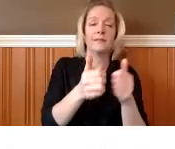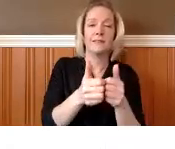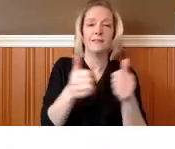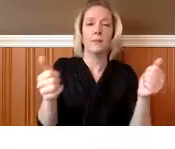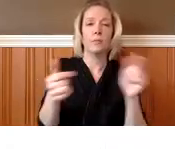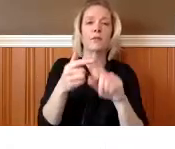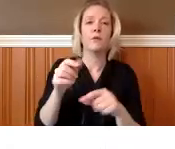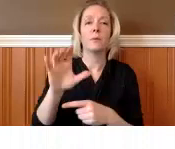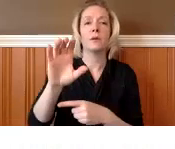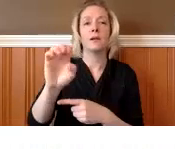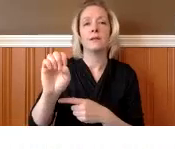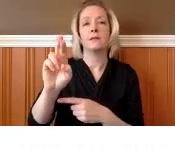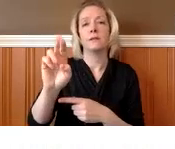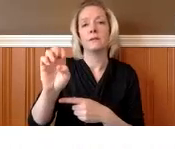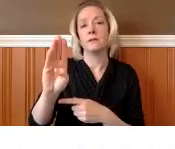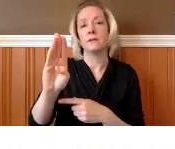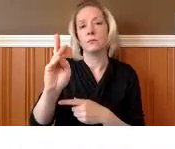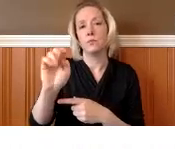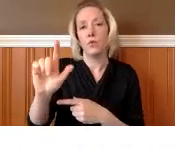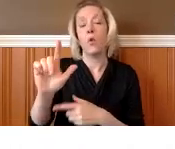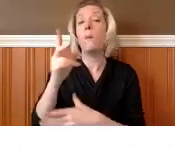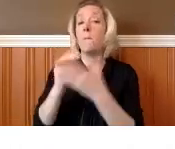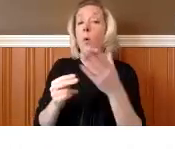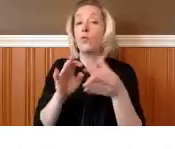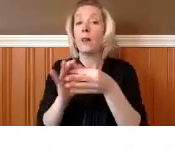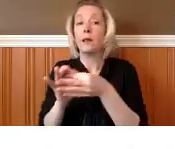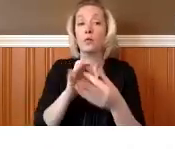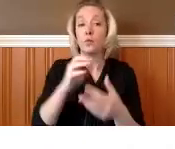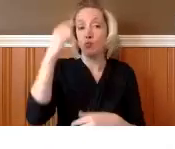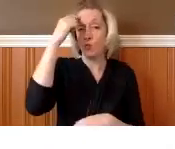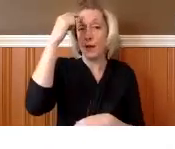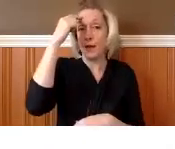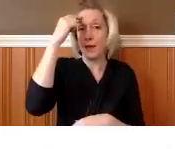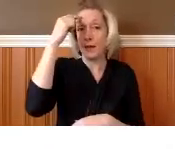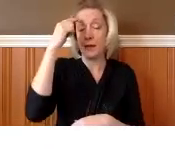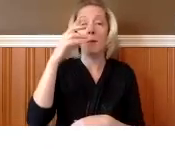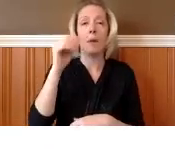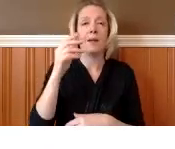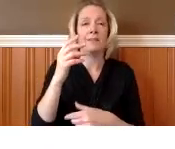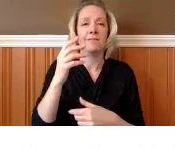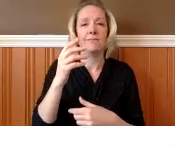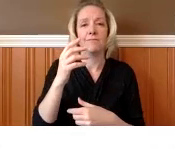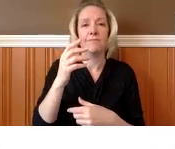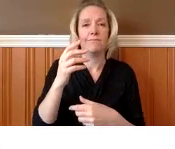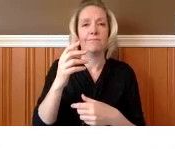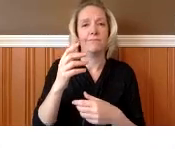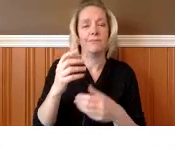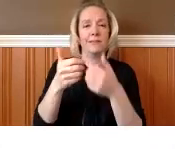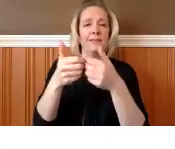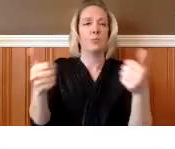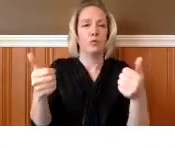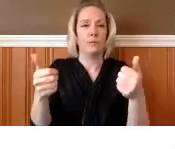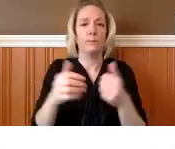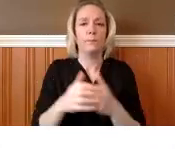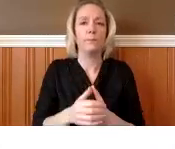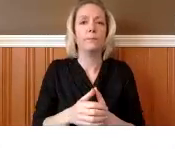cerebral visual impairment. They're both neurological visual impairments, but kind of fall under different parts of that umbrella. So we